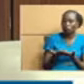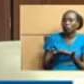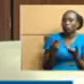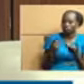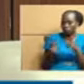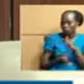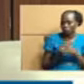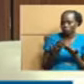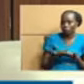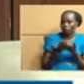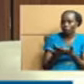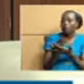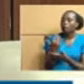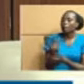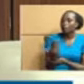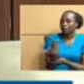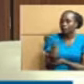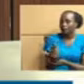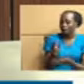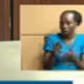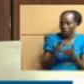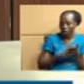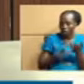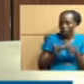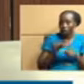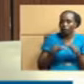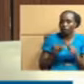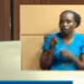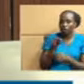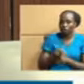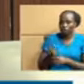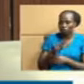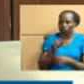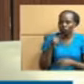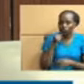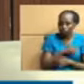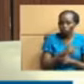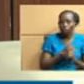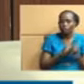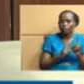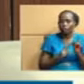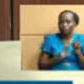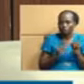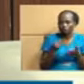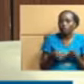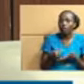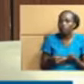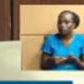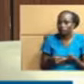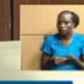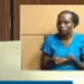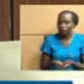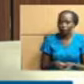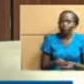Gender about the National Social Security Fund amendments.